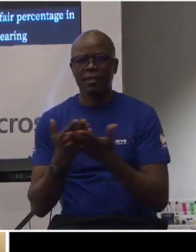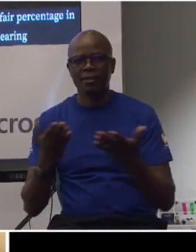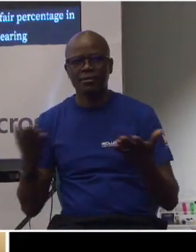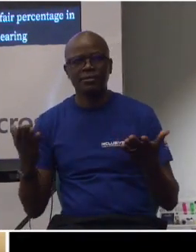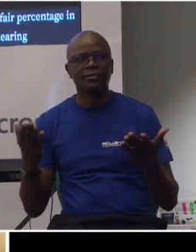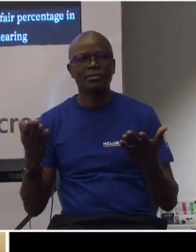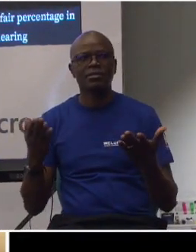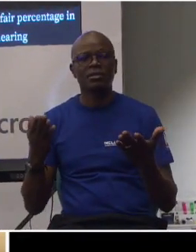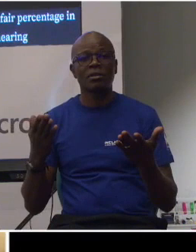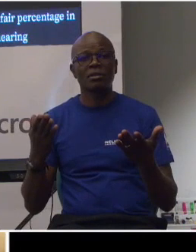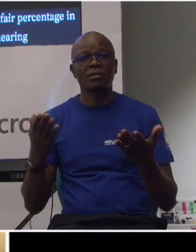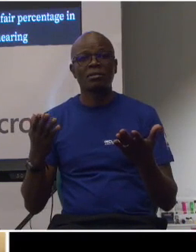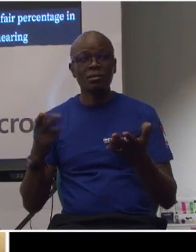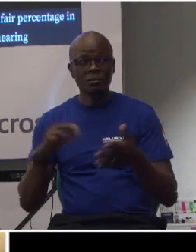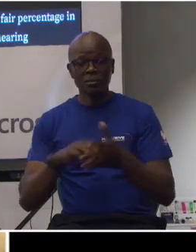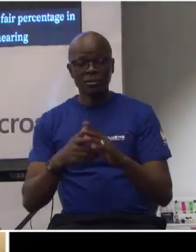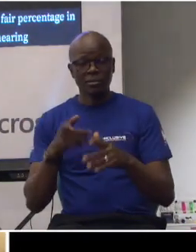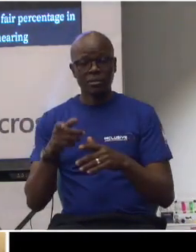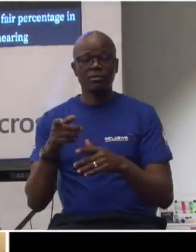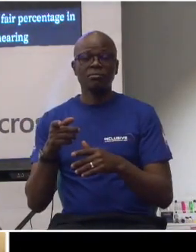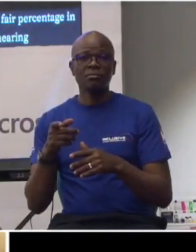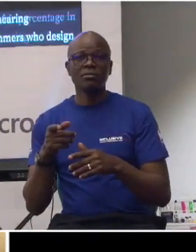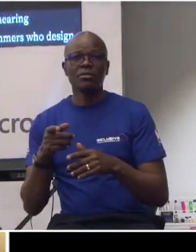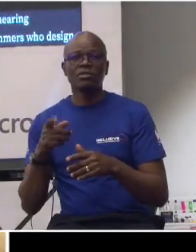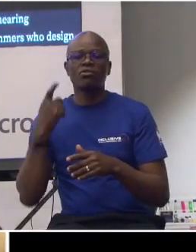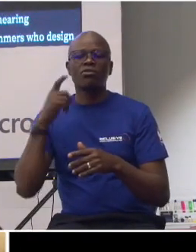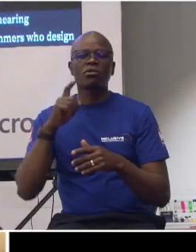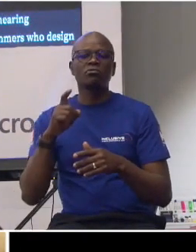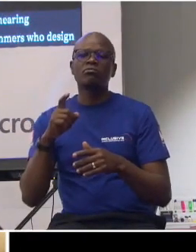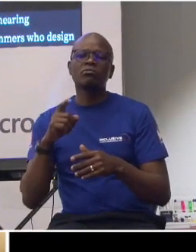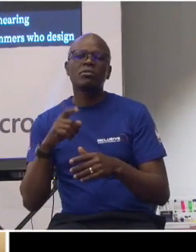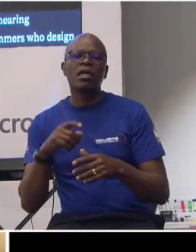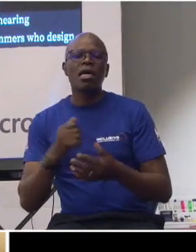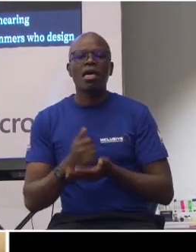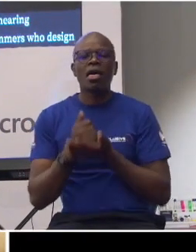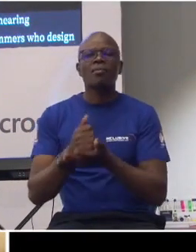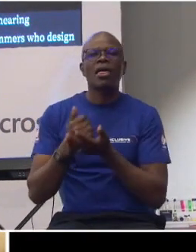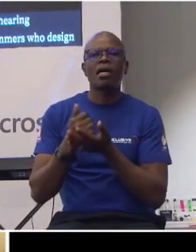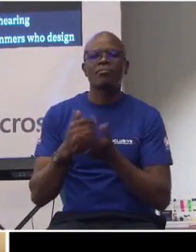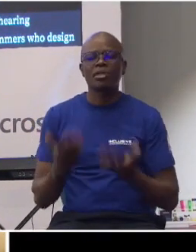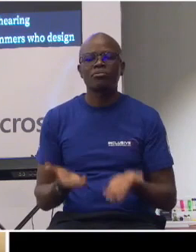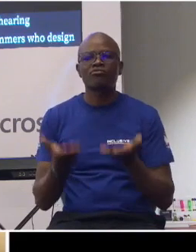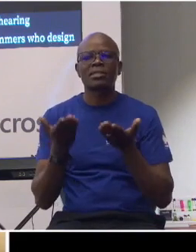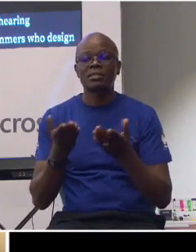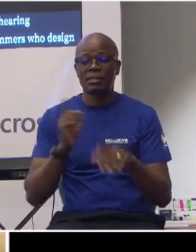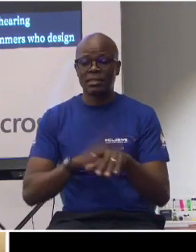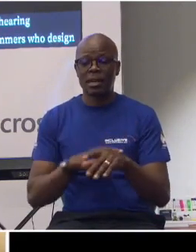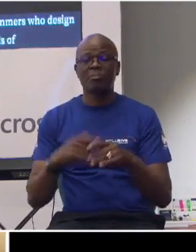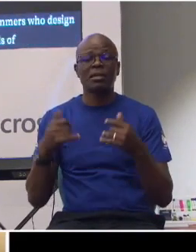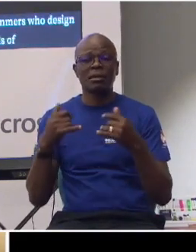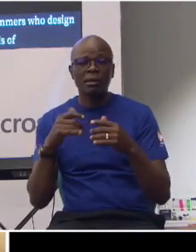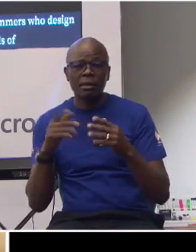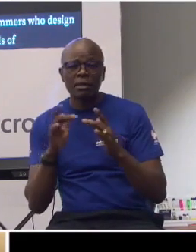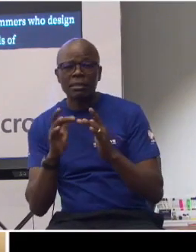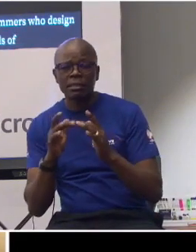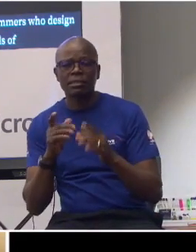So there's, as I say, plenty of room here for improvement. When the internet was first being designed, it was intended